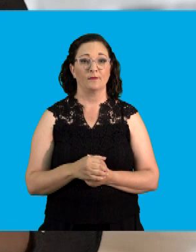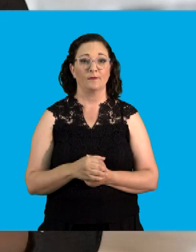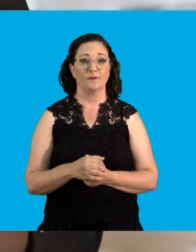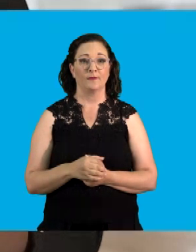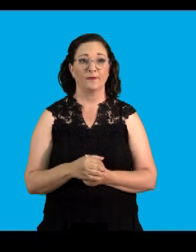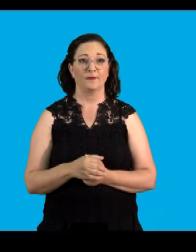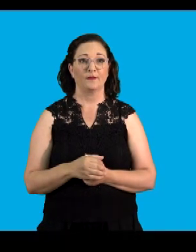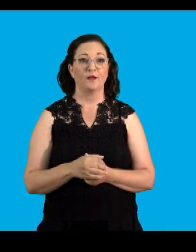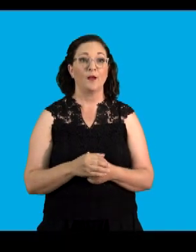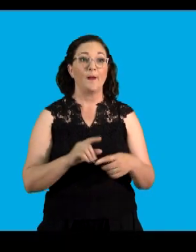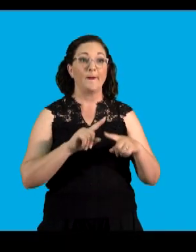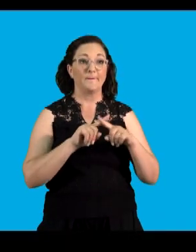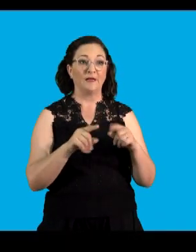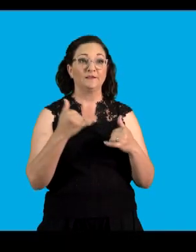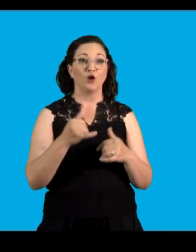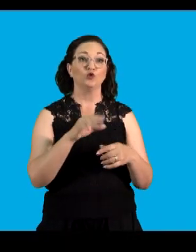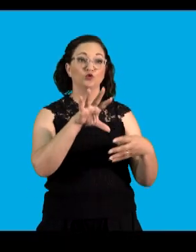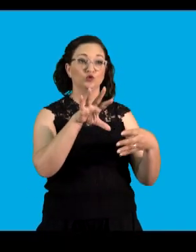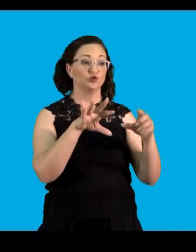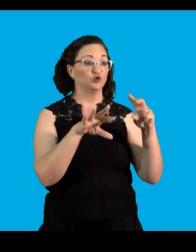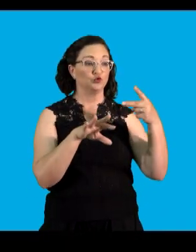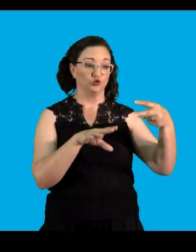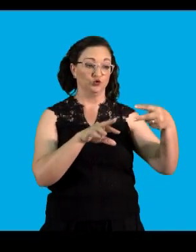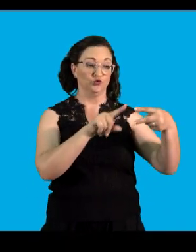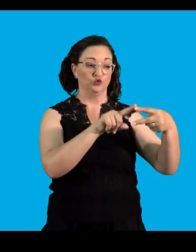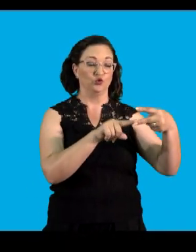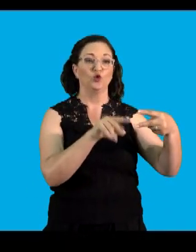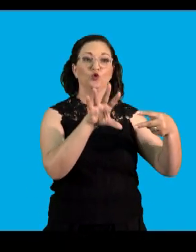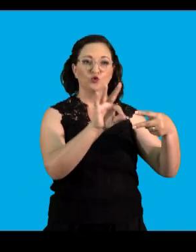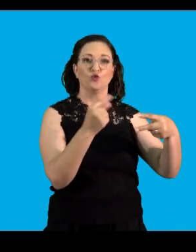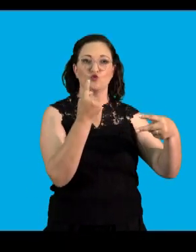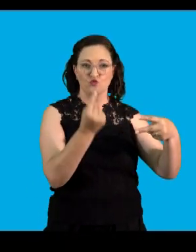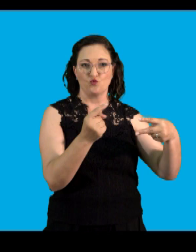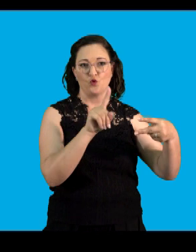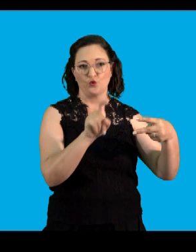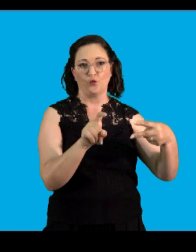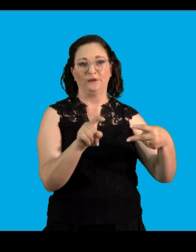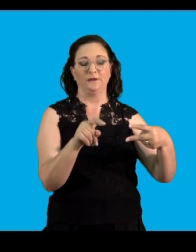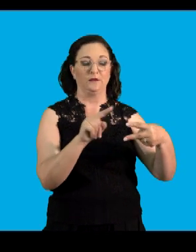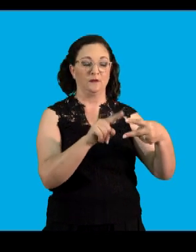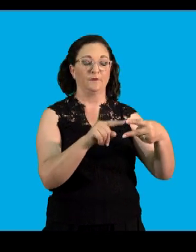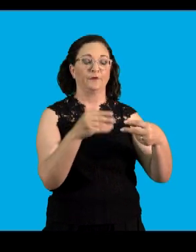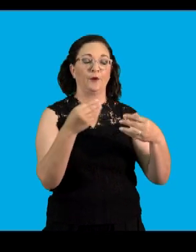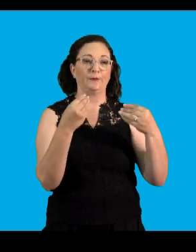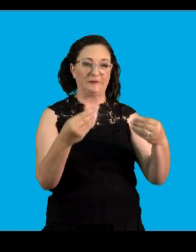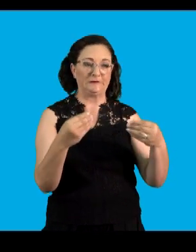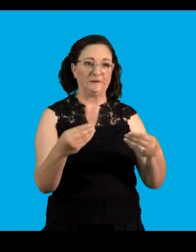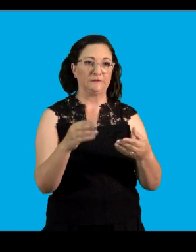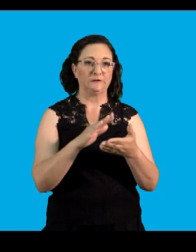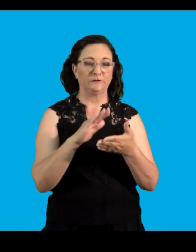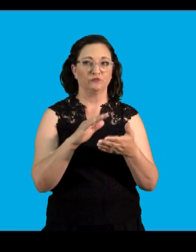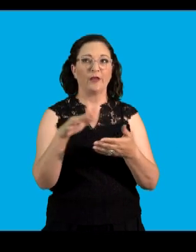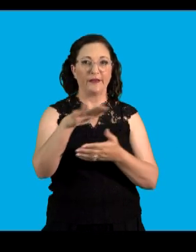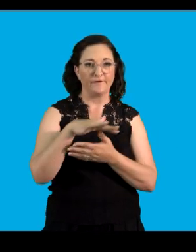said, you answer any one question from the 2. So business environment, business operation, and it's 40